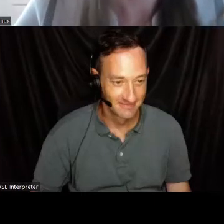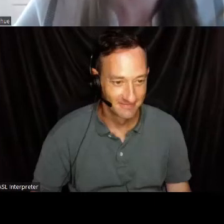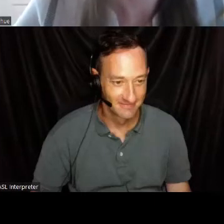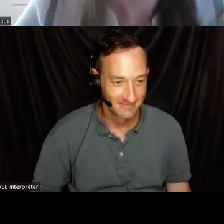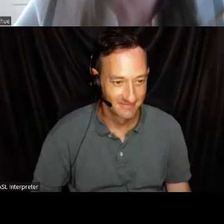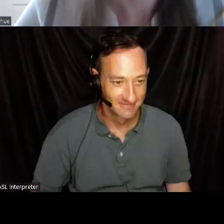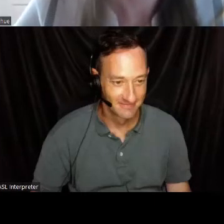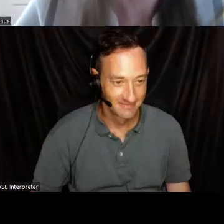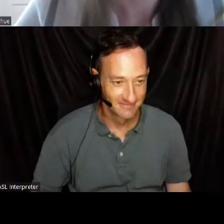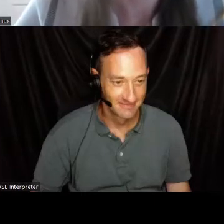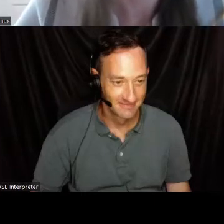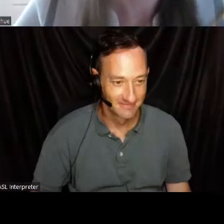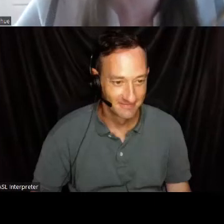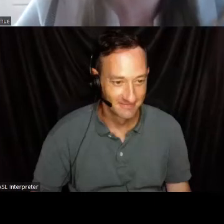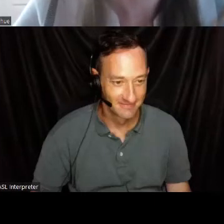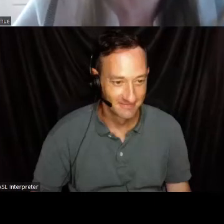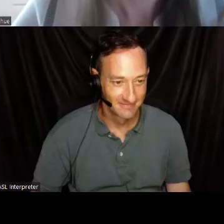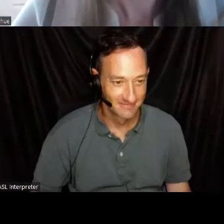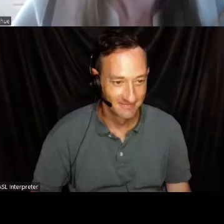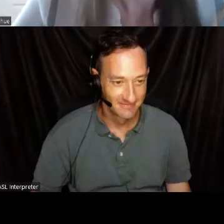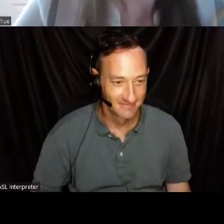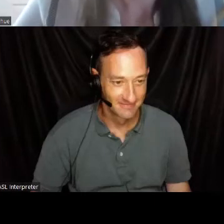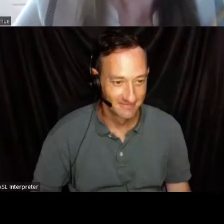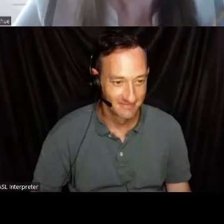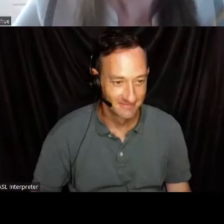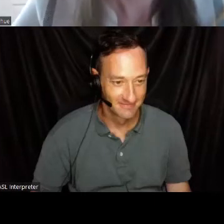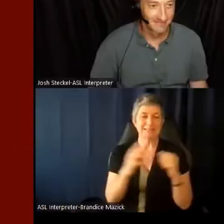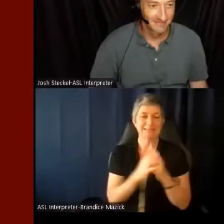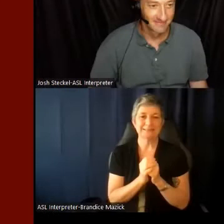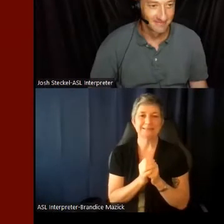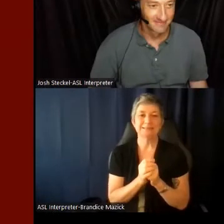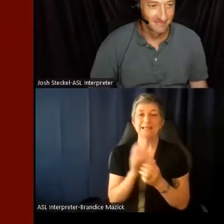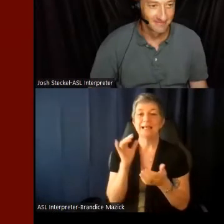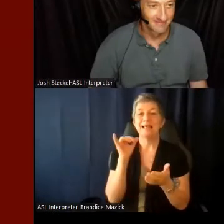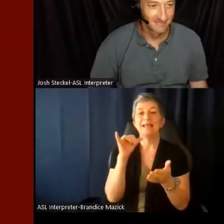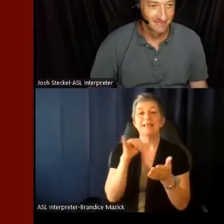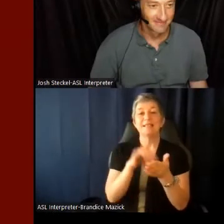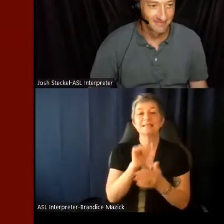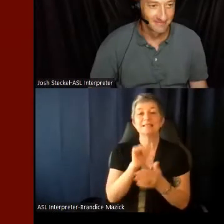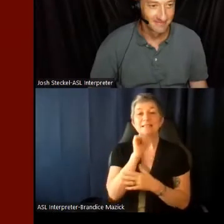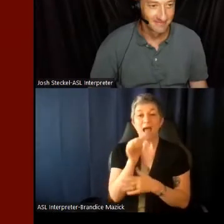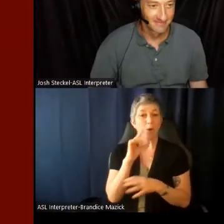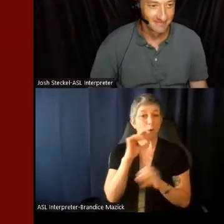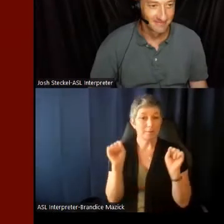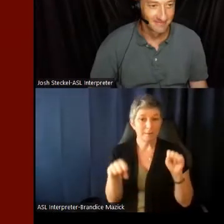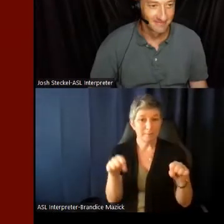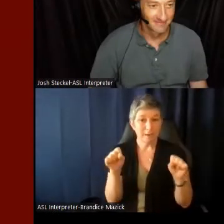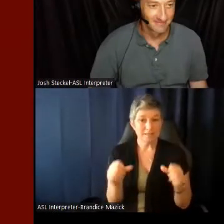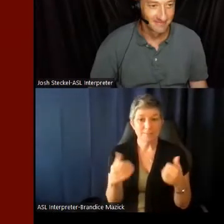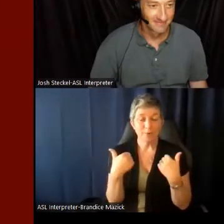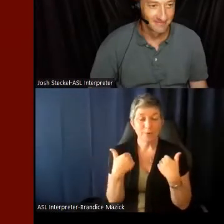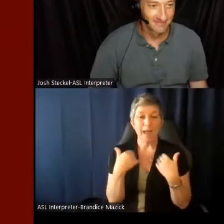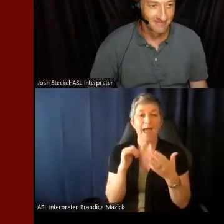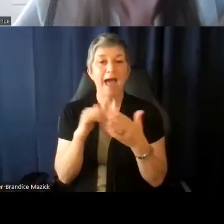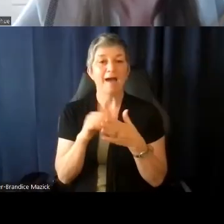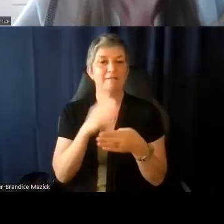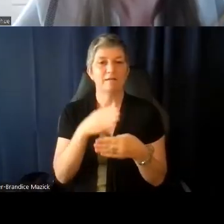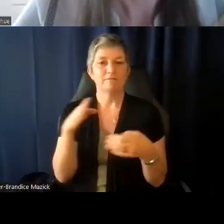good predictor of housing success. Now, this is not going to be possible to have a complete